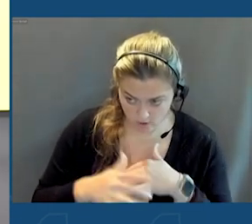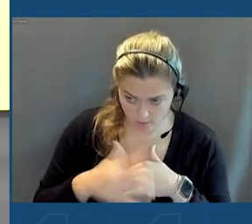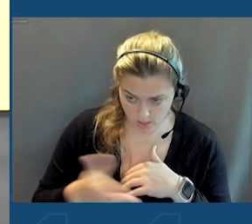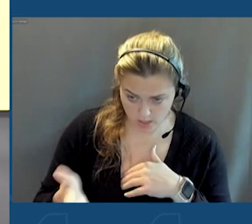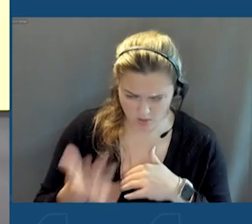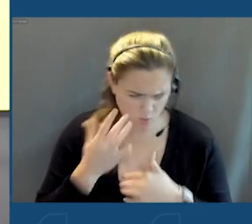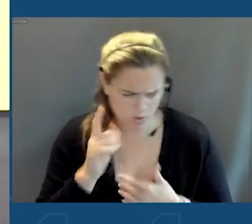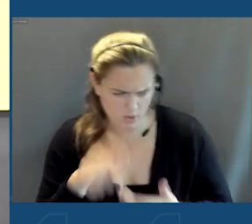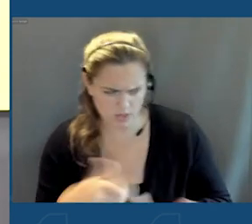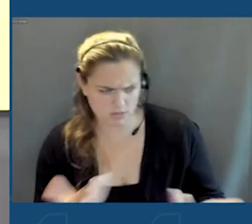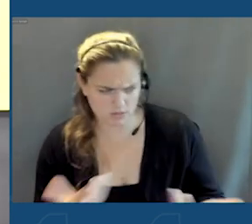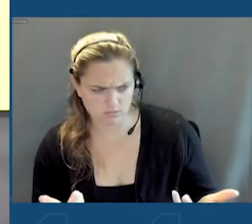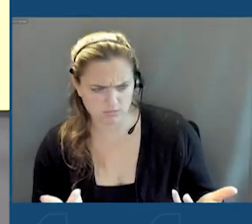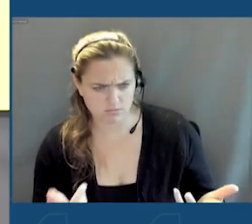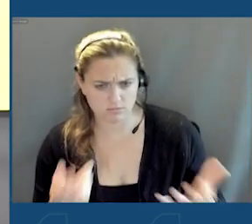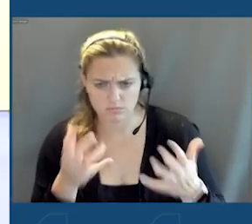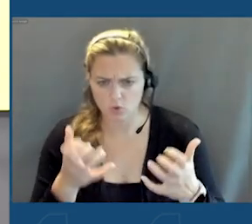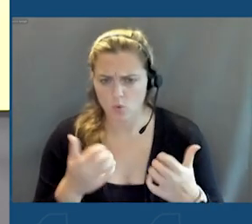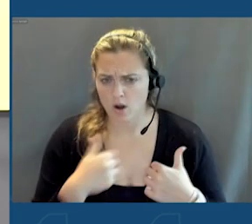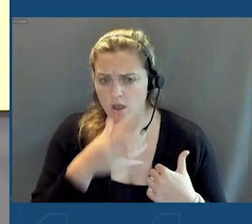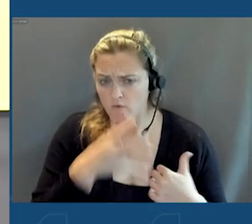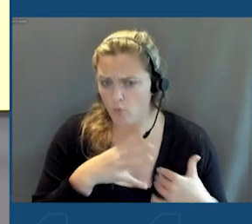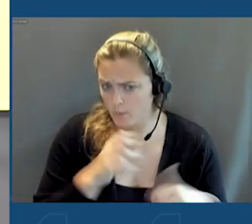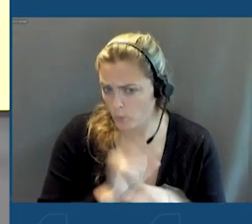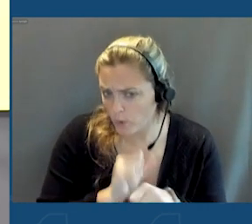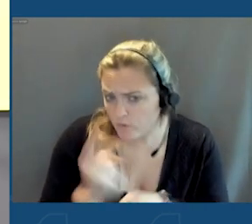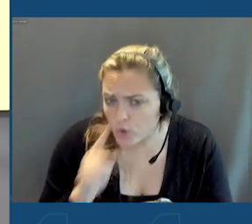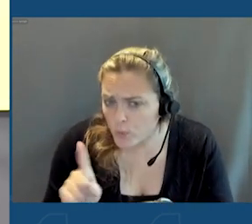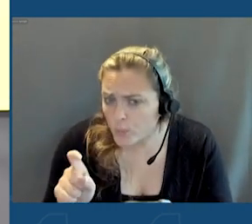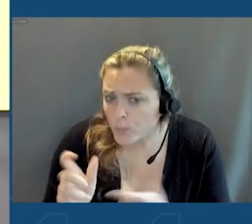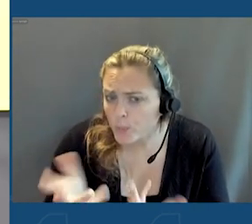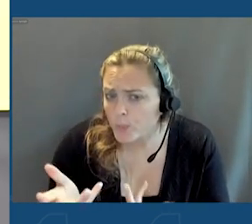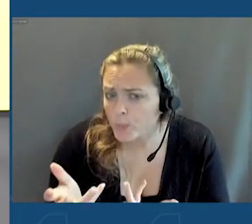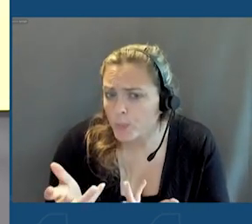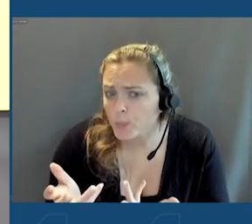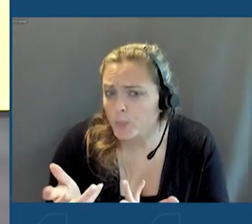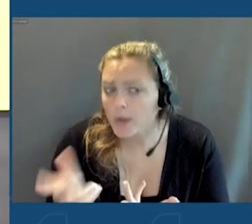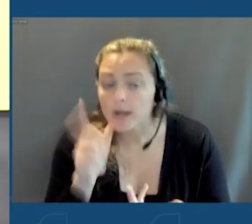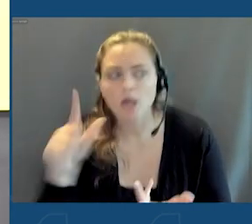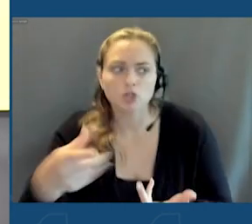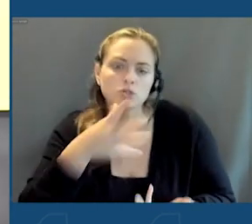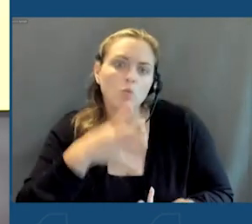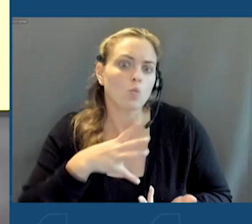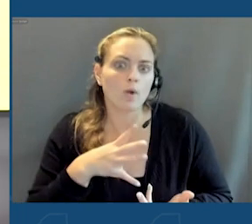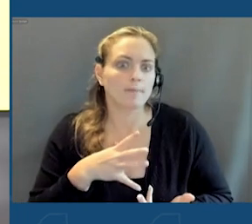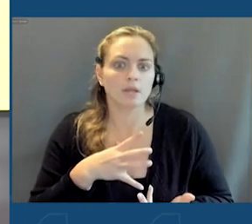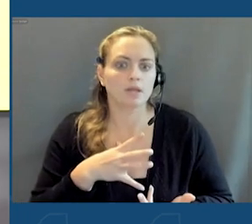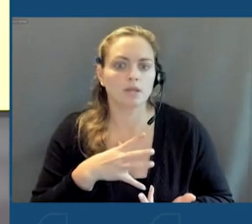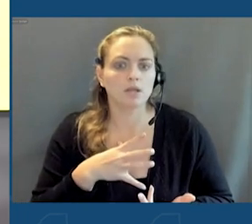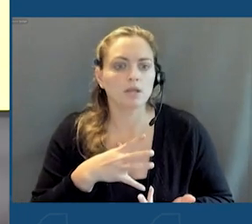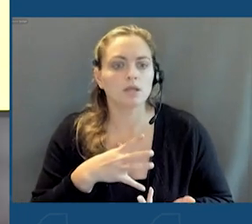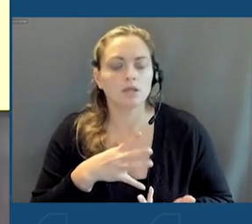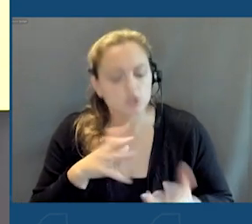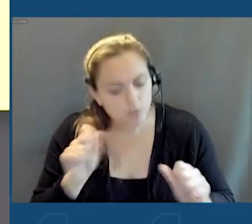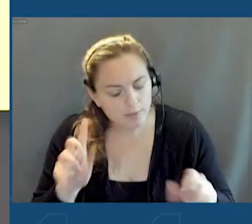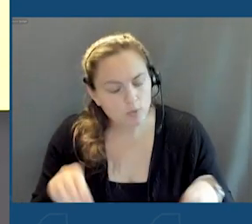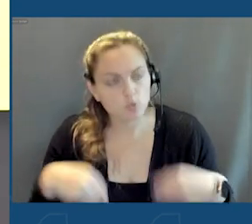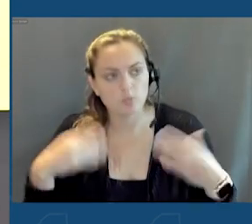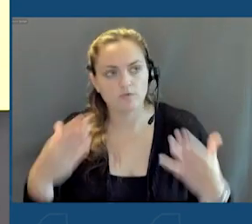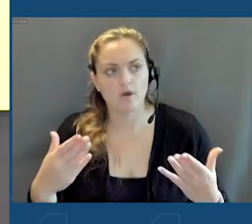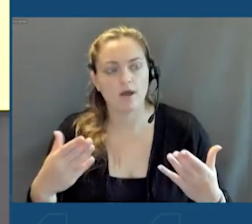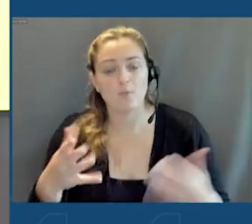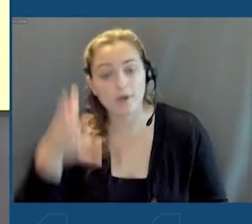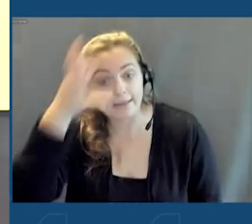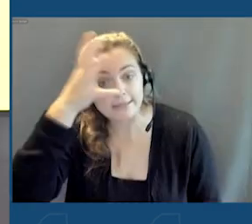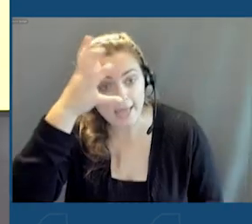care? Do you want to have women in your workforce? And not just women. I mean, it's nothing like being able to provide this where a dad